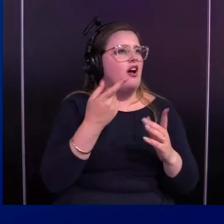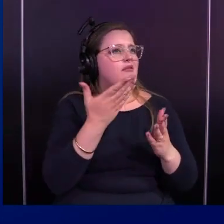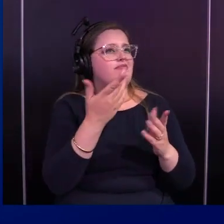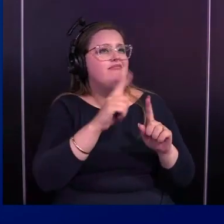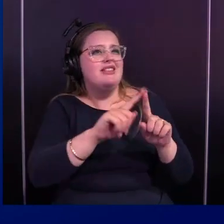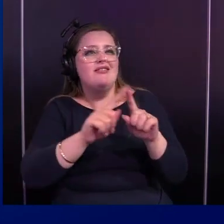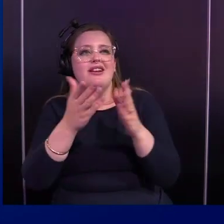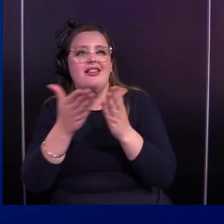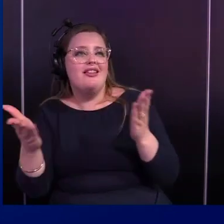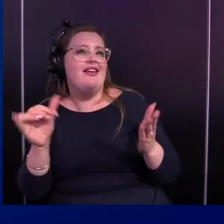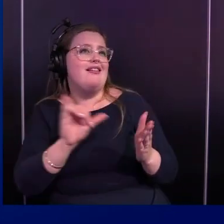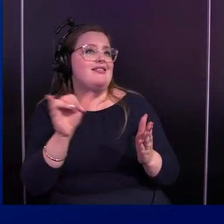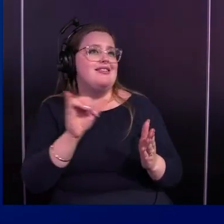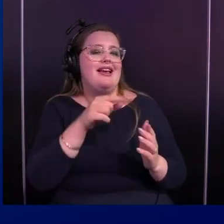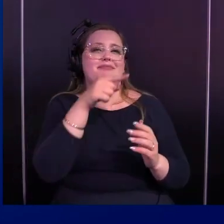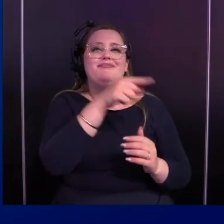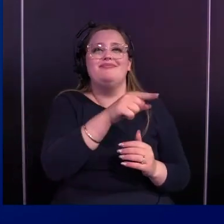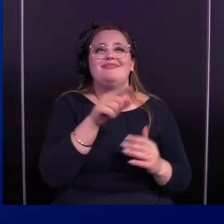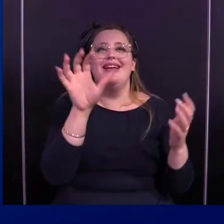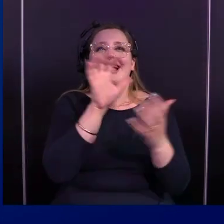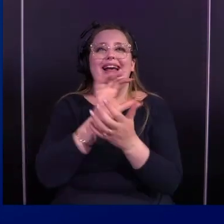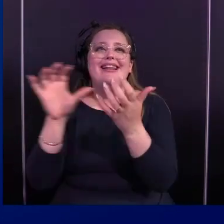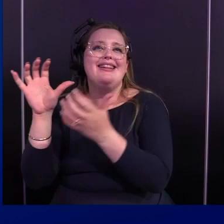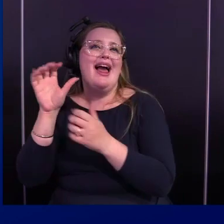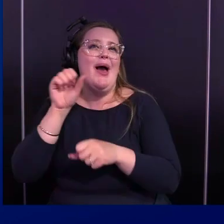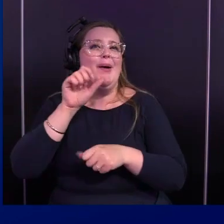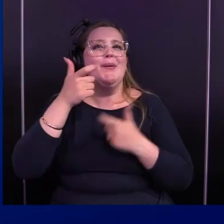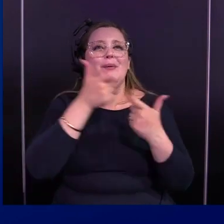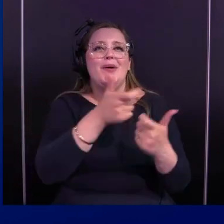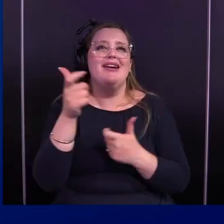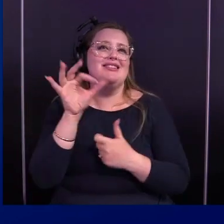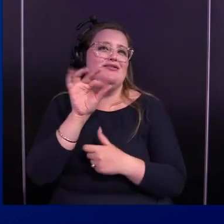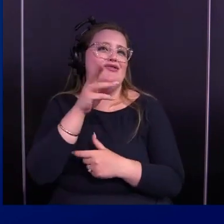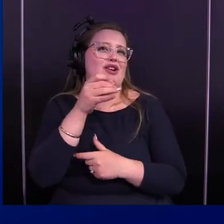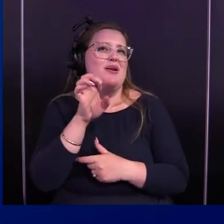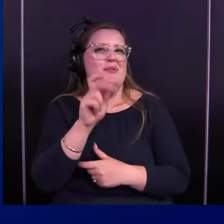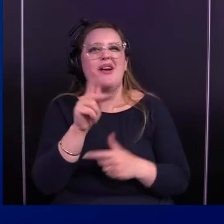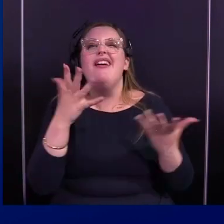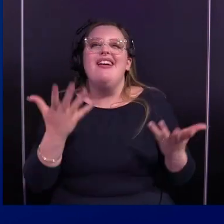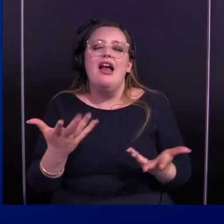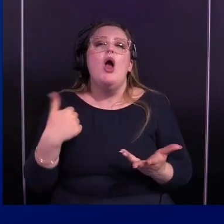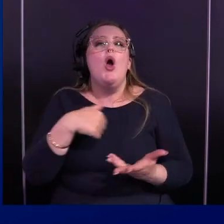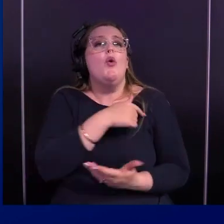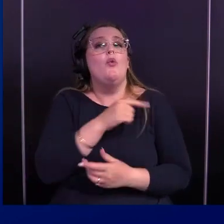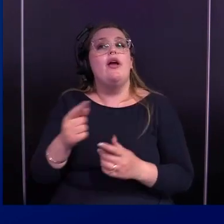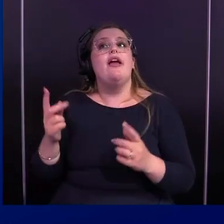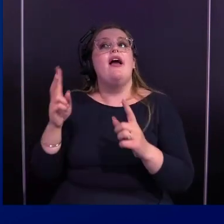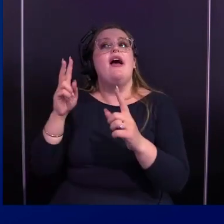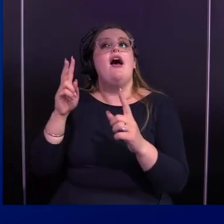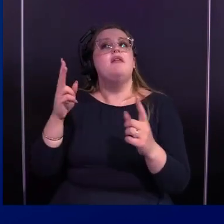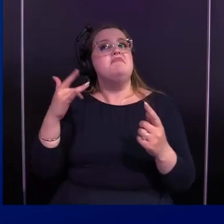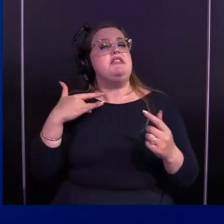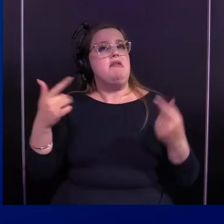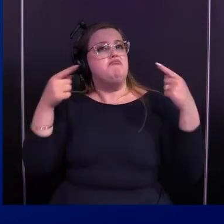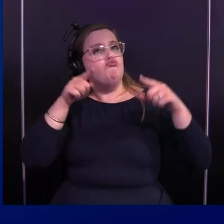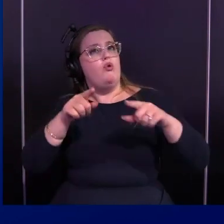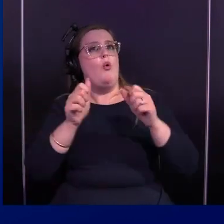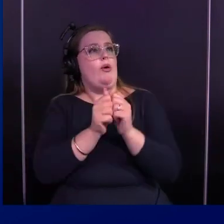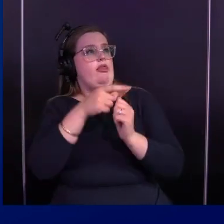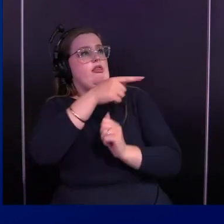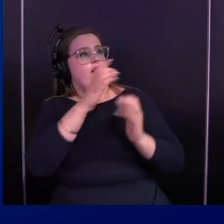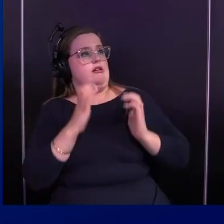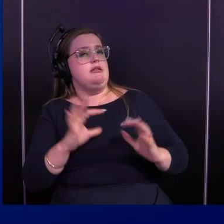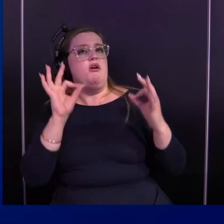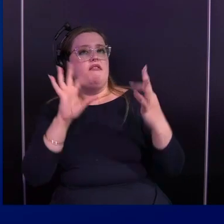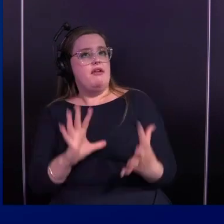framework and such, and we align primarily, however, to customer feedback. We take customer feedback